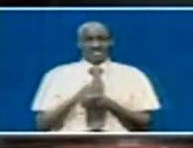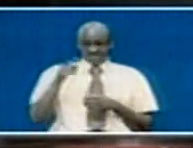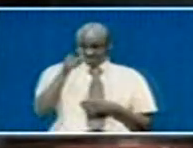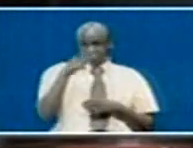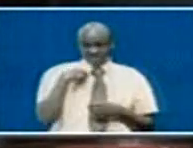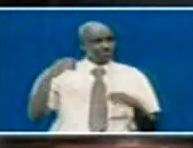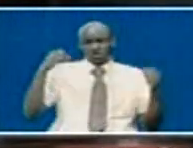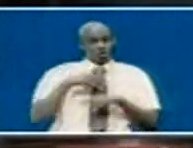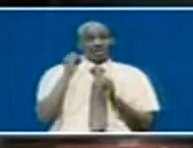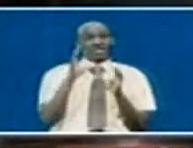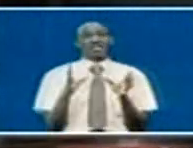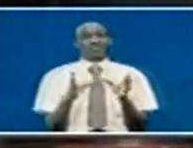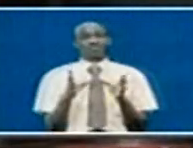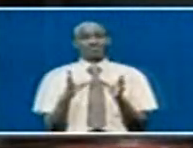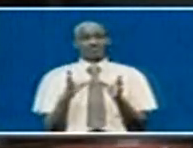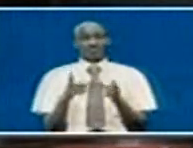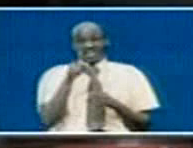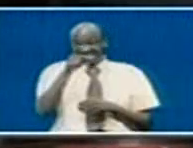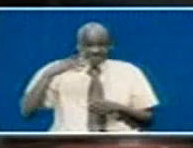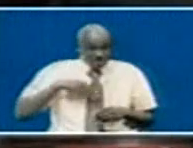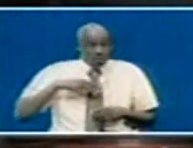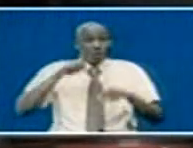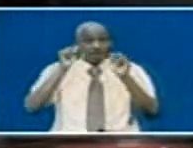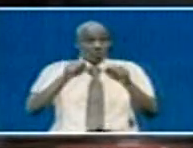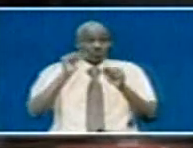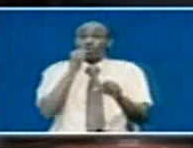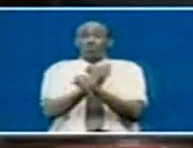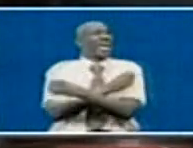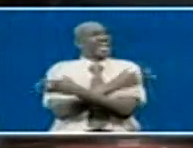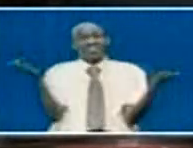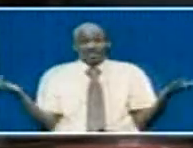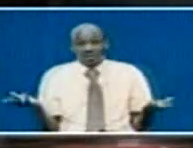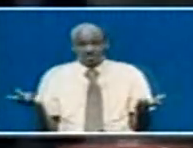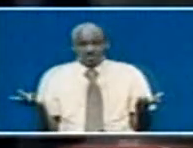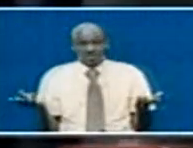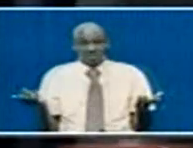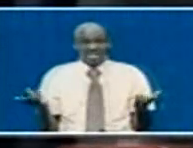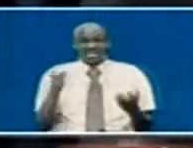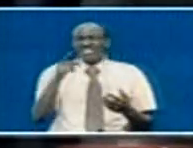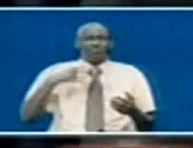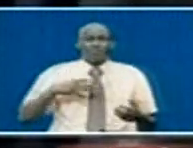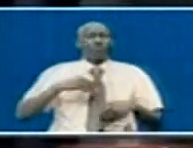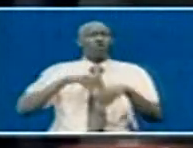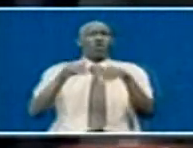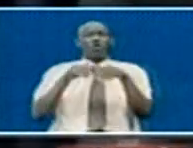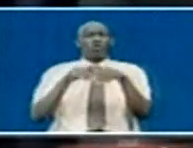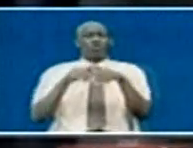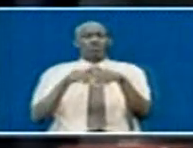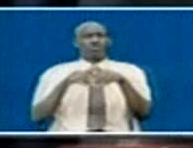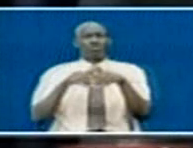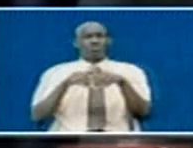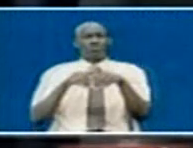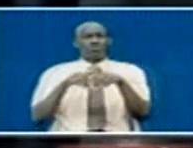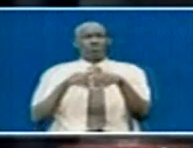doesn't shock me because these people are capable of anything. You see, they don't follow